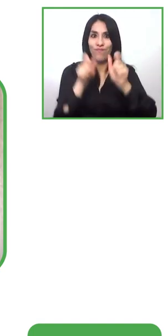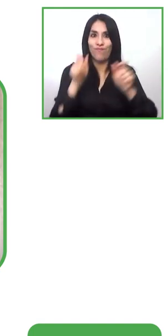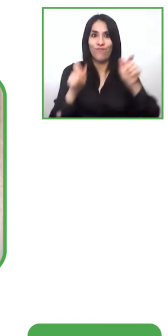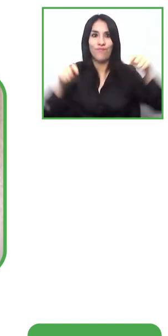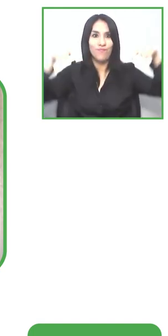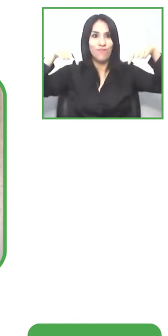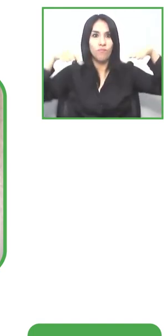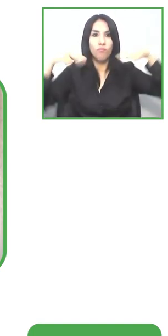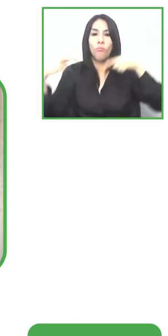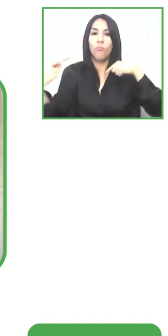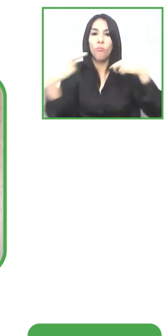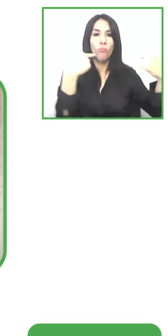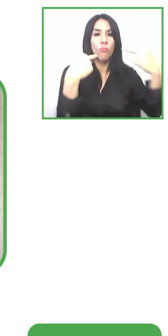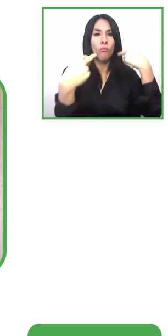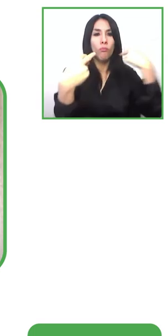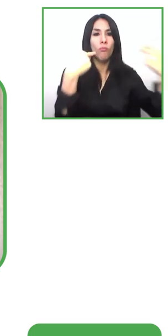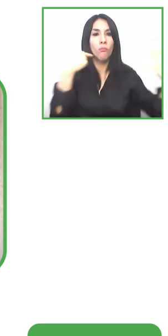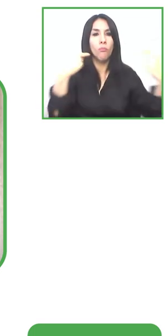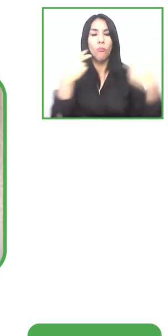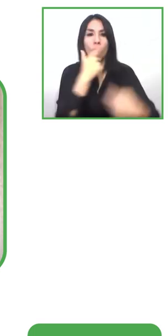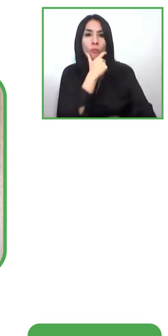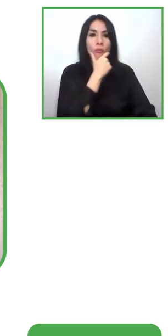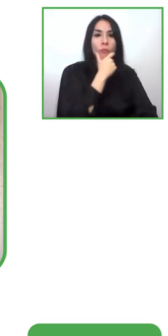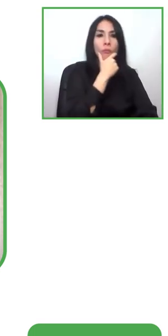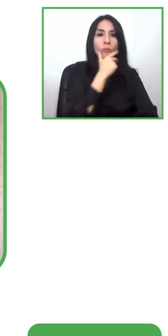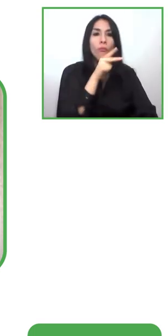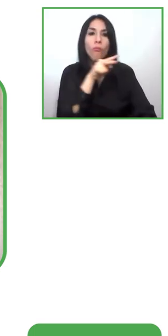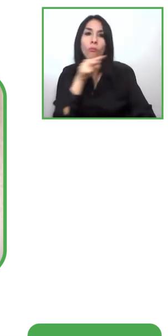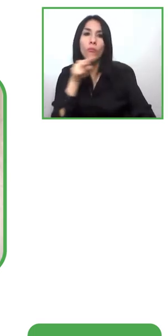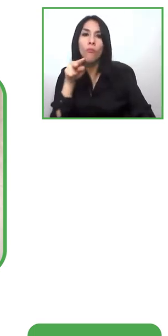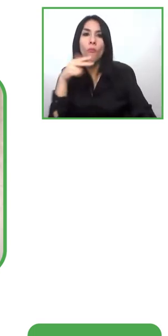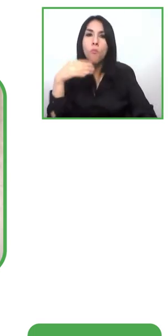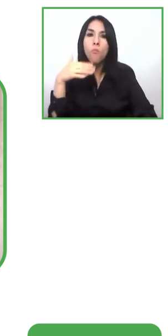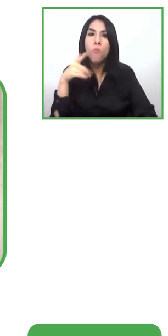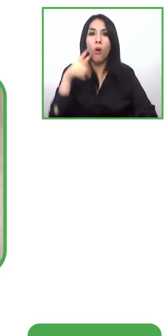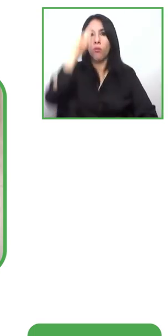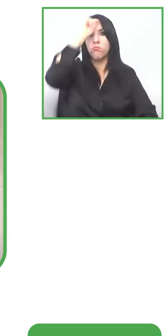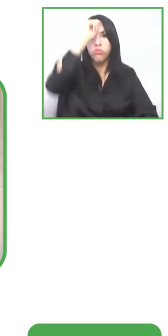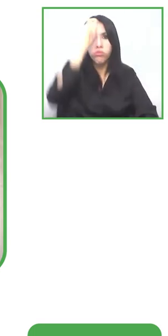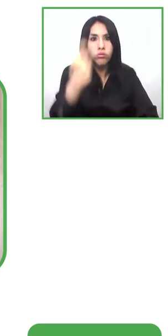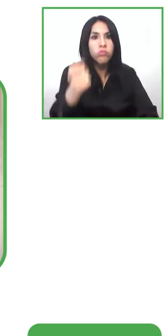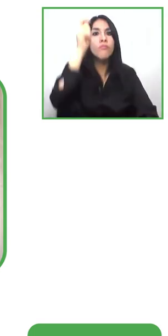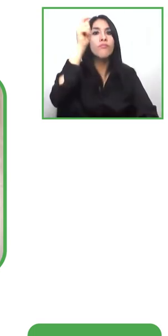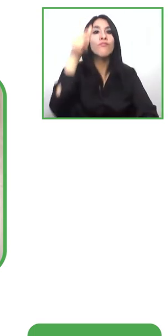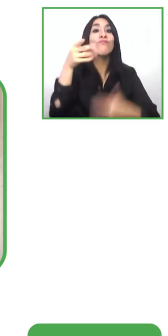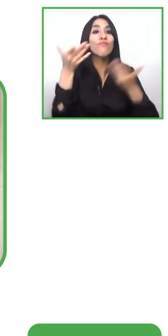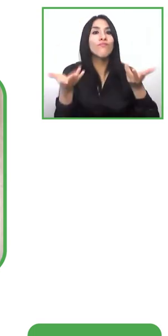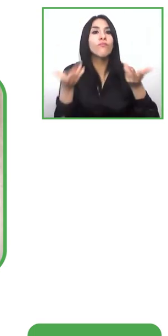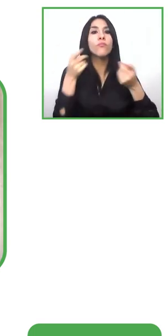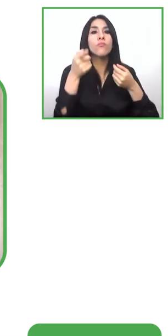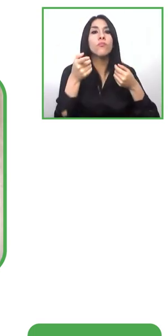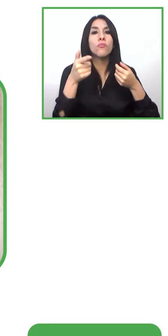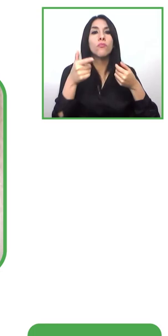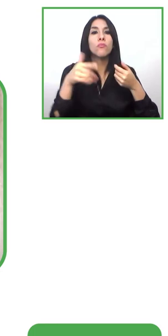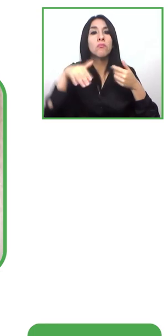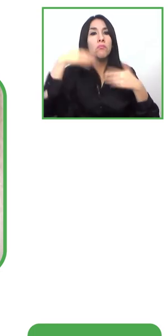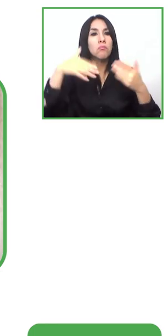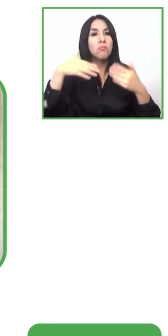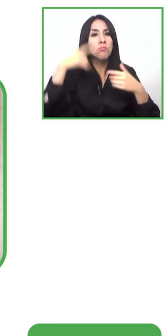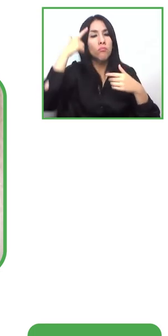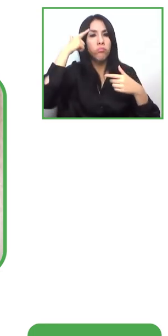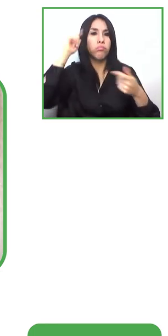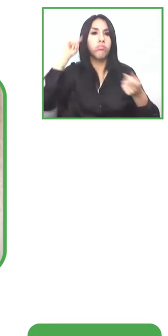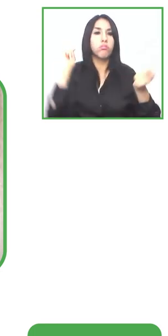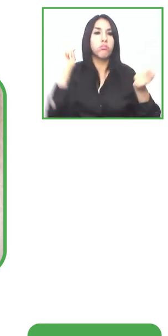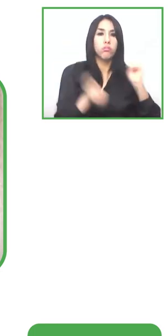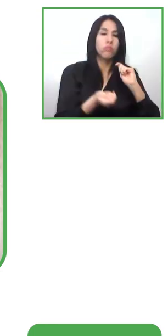all circumstances, but it may be the case. And so the more that we put our deaf women in positions of giving them platforms where they are seen